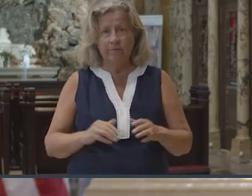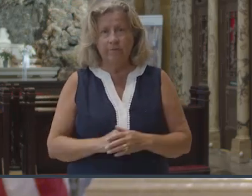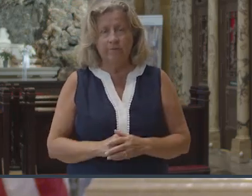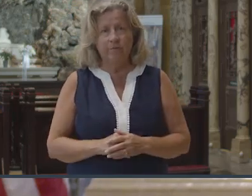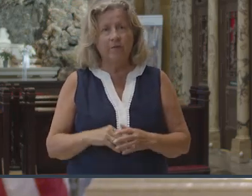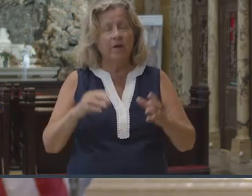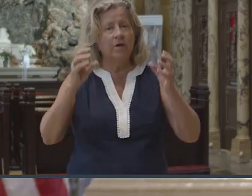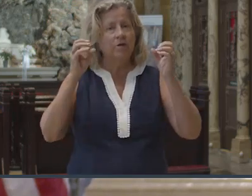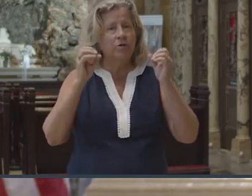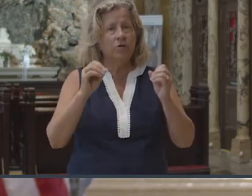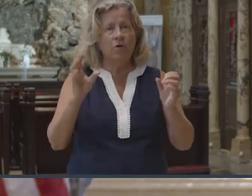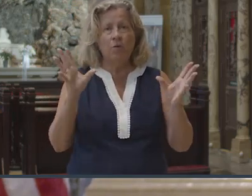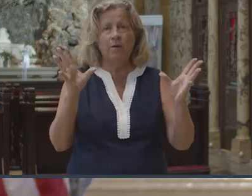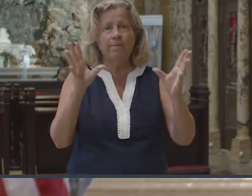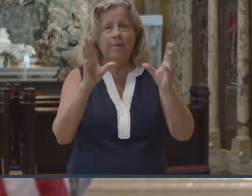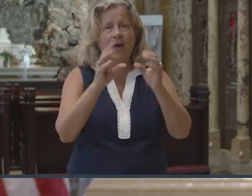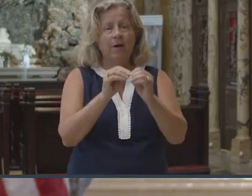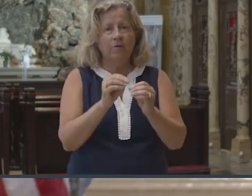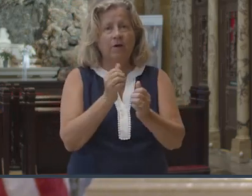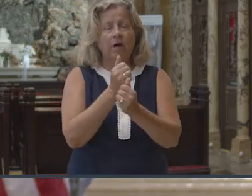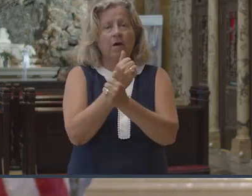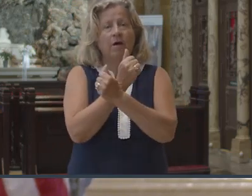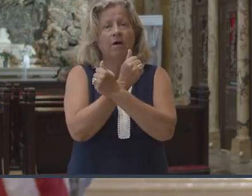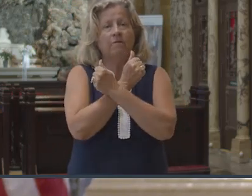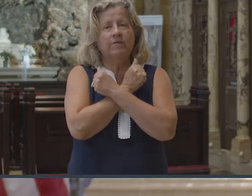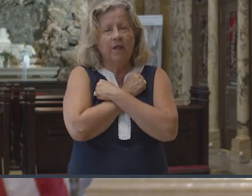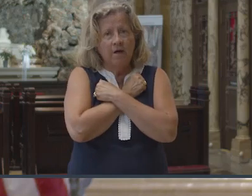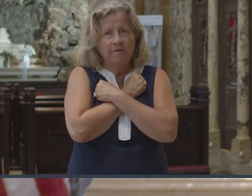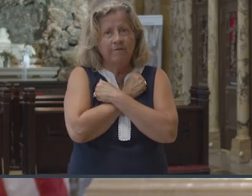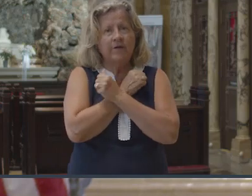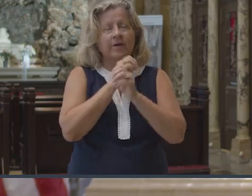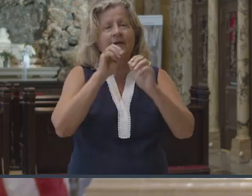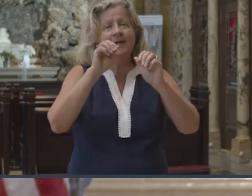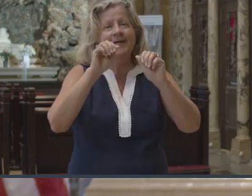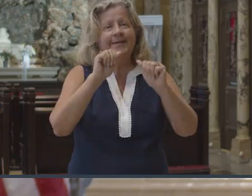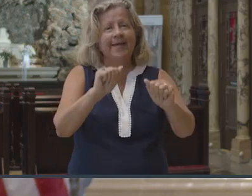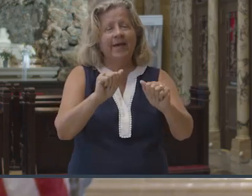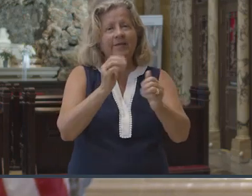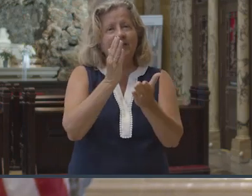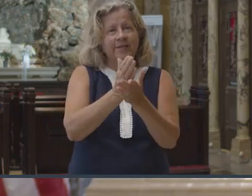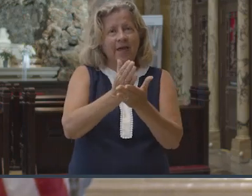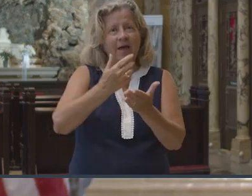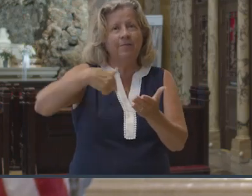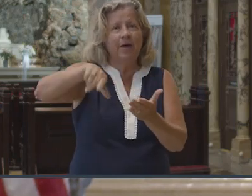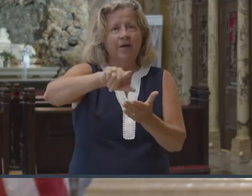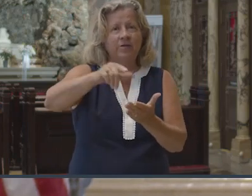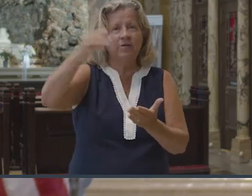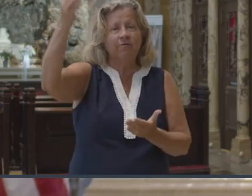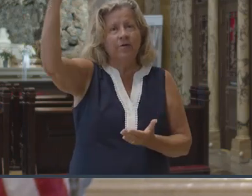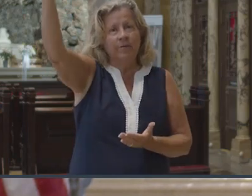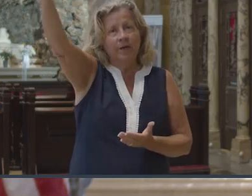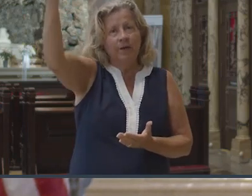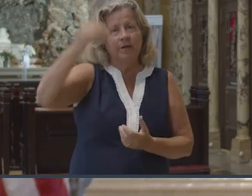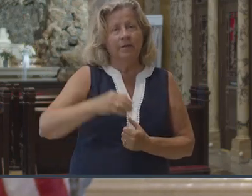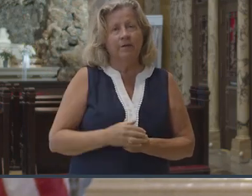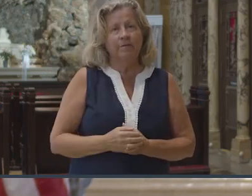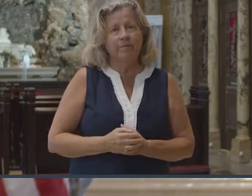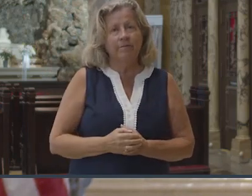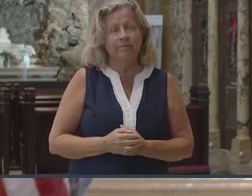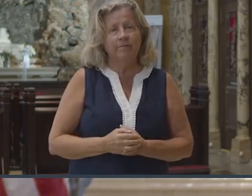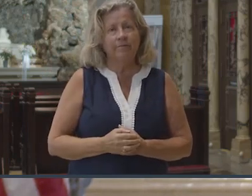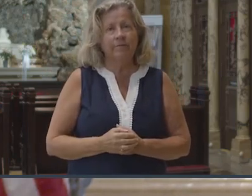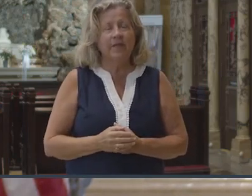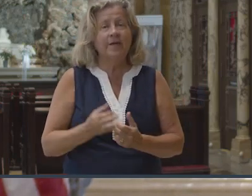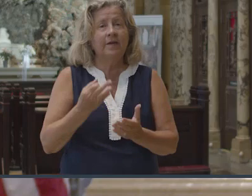No amount of wealth can keep our relationships healthy and our families from falling apart. In